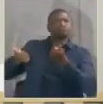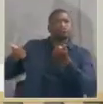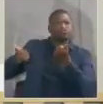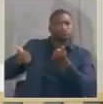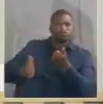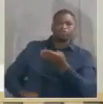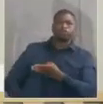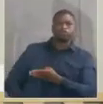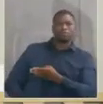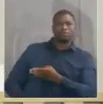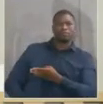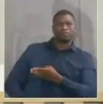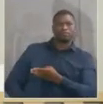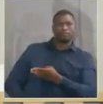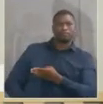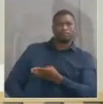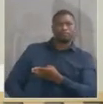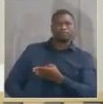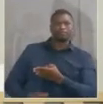were